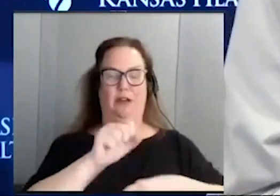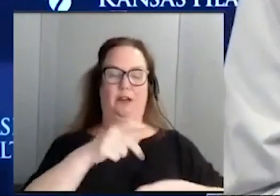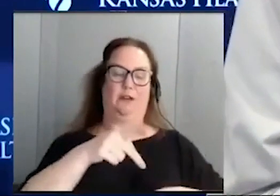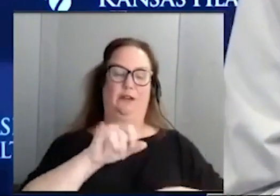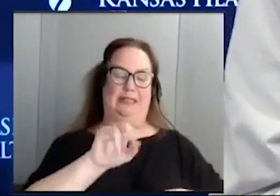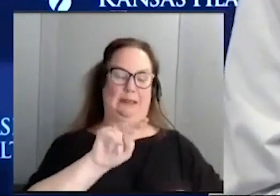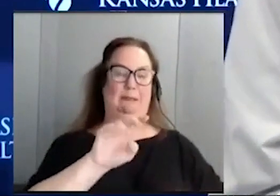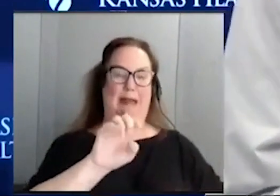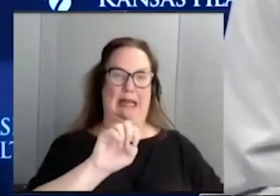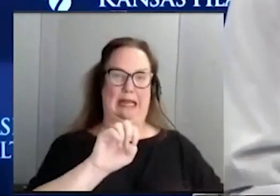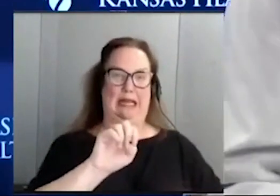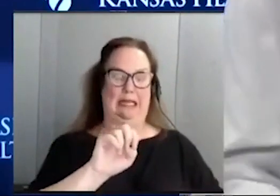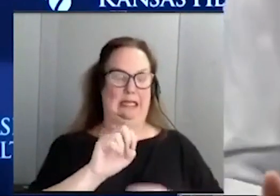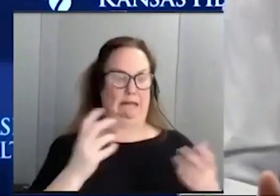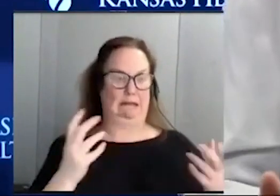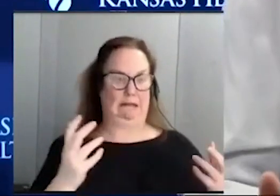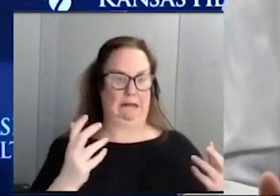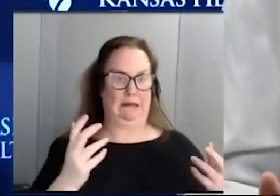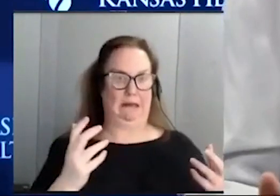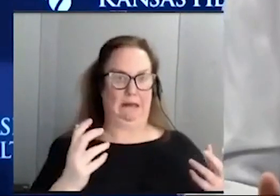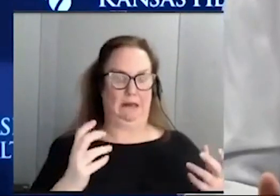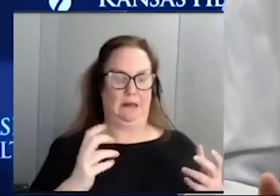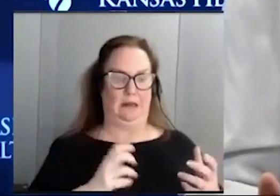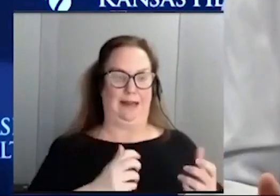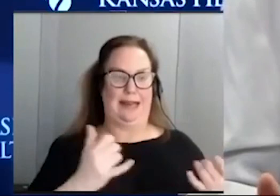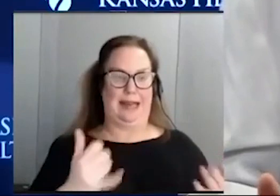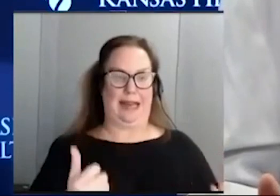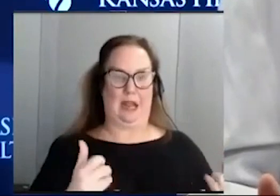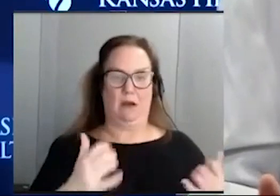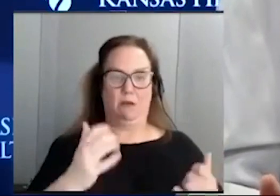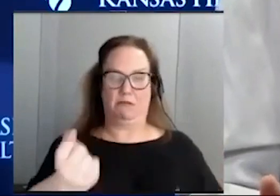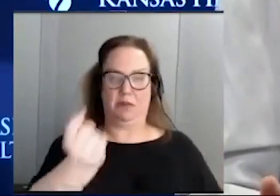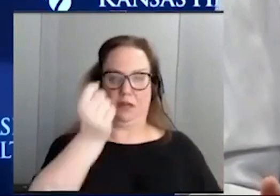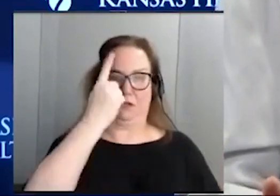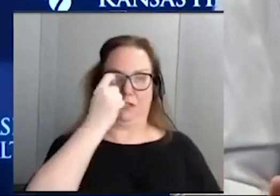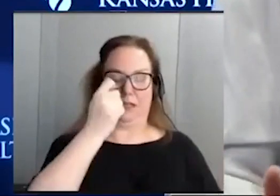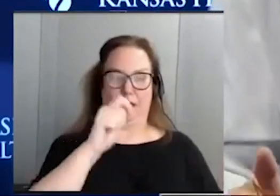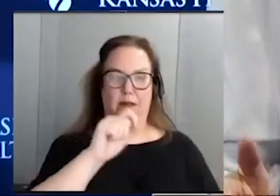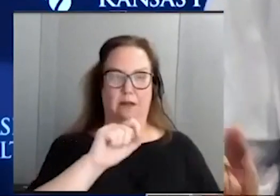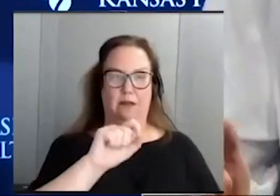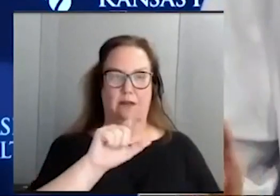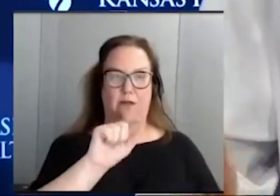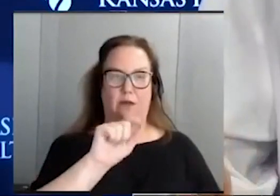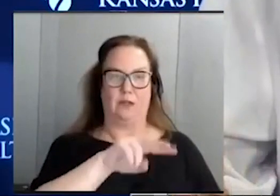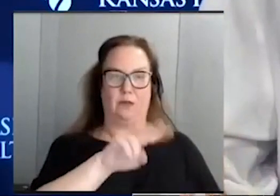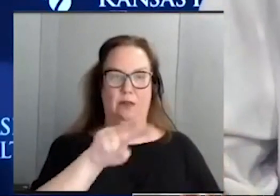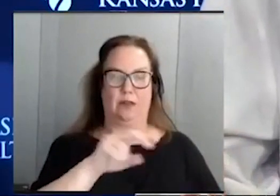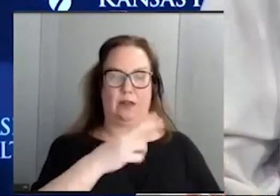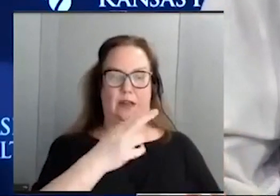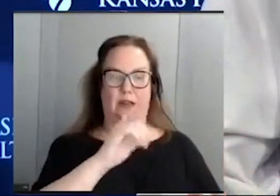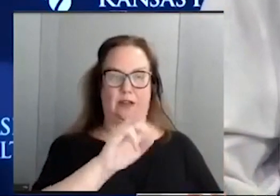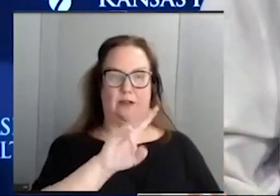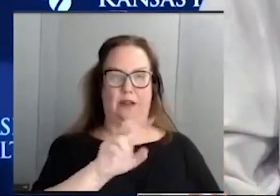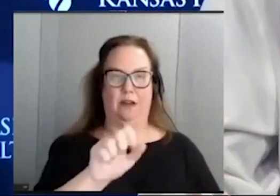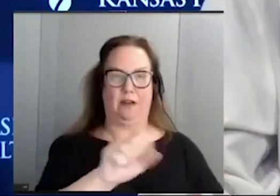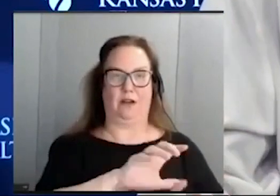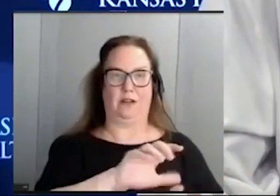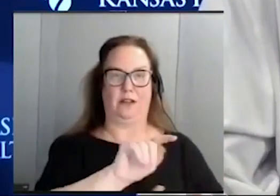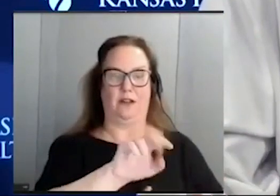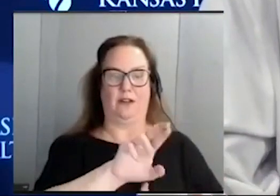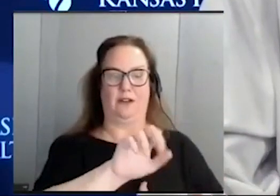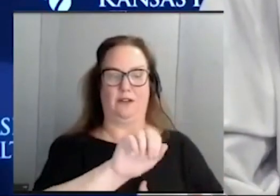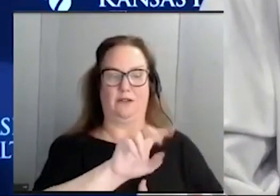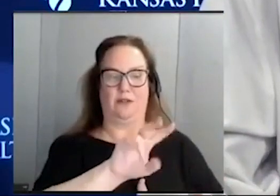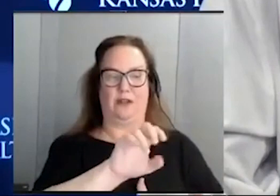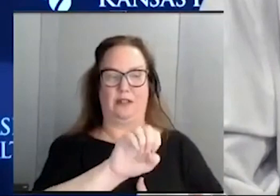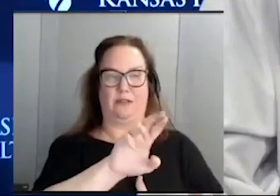Well, flash forward now, we have a pretty good understanding. HIV causes transverse myelitis. It's an outcome of